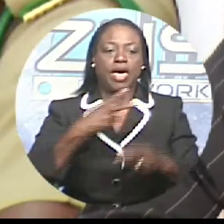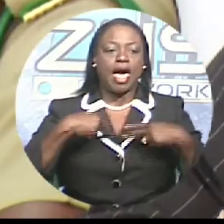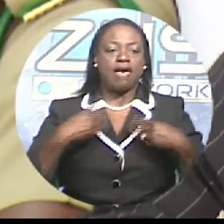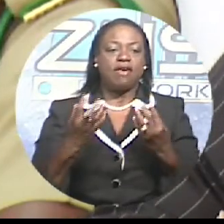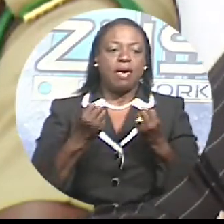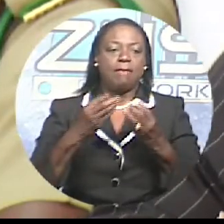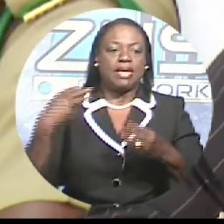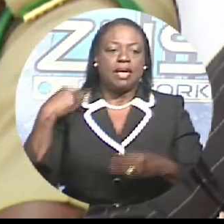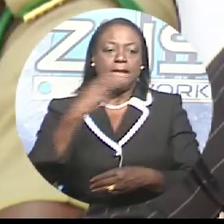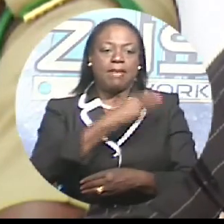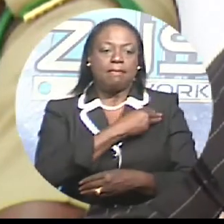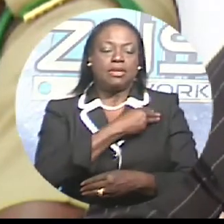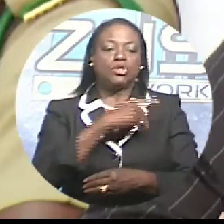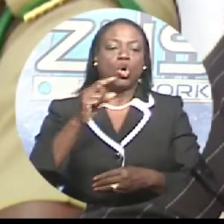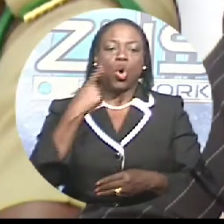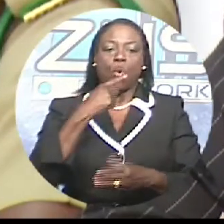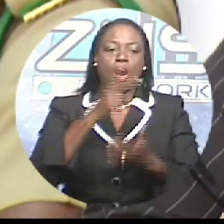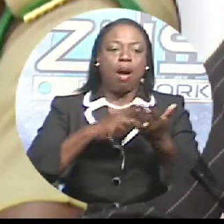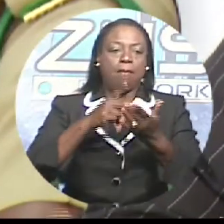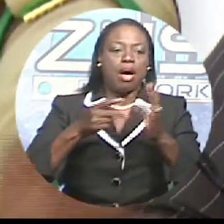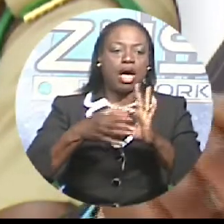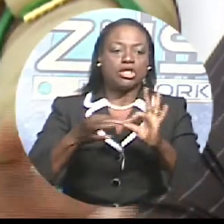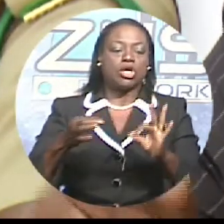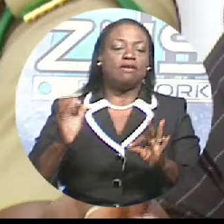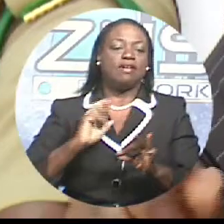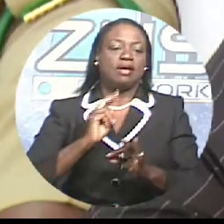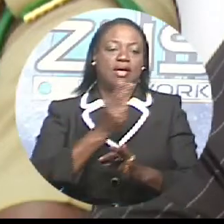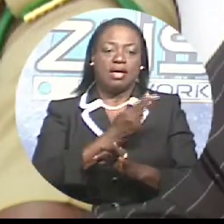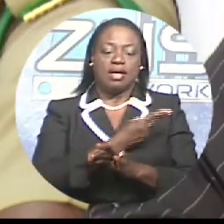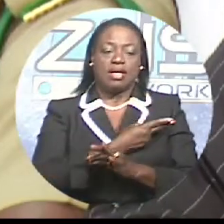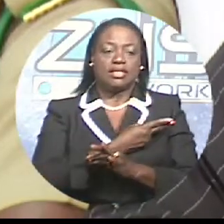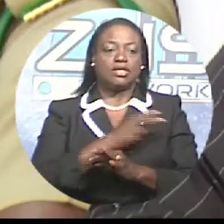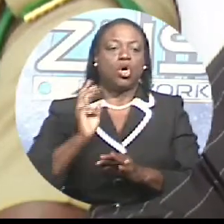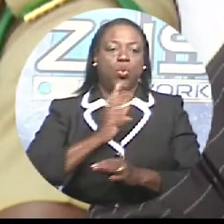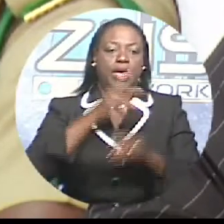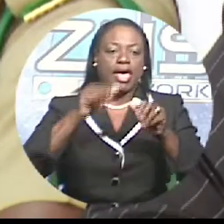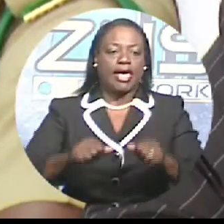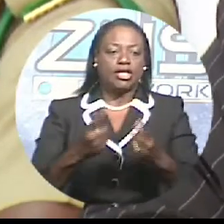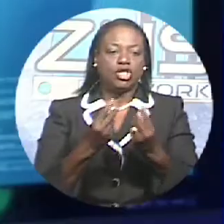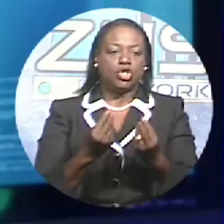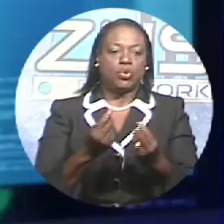who are part of the NTTU, affiliates who are civilians. We have some leverage to do some things.